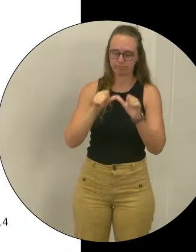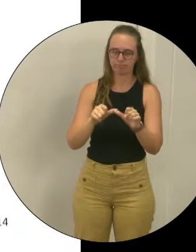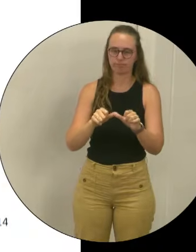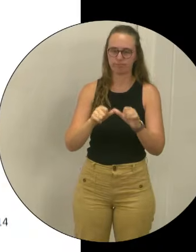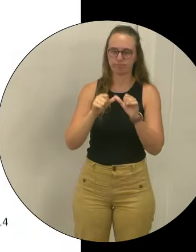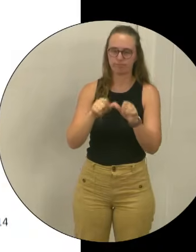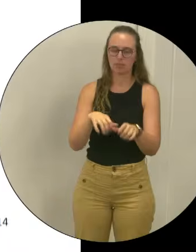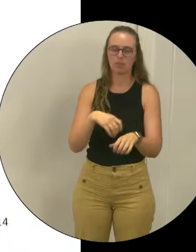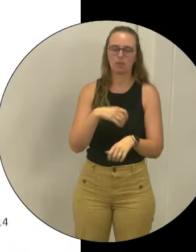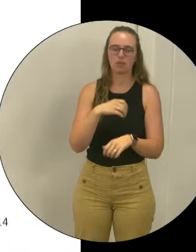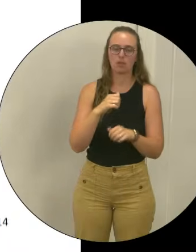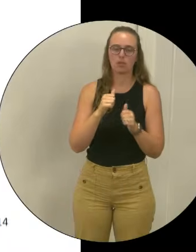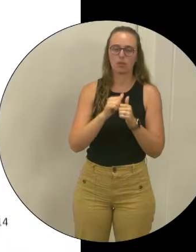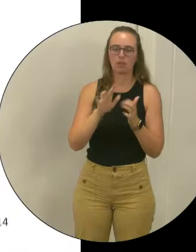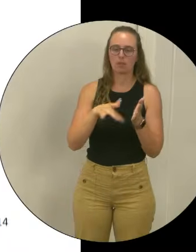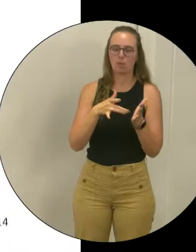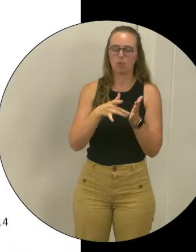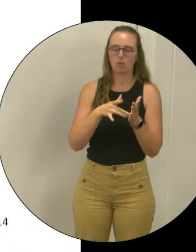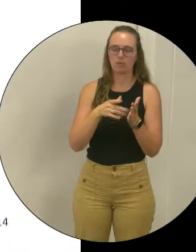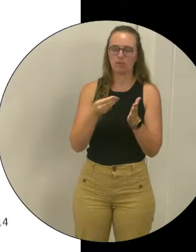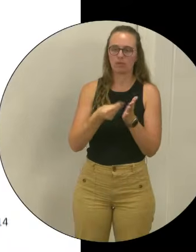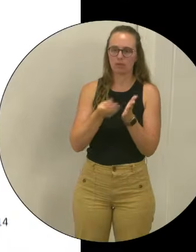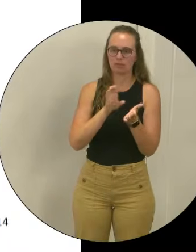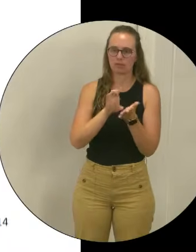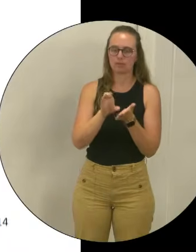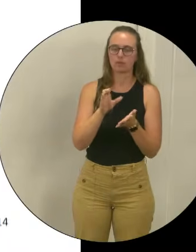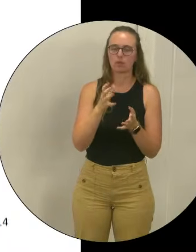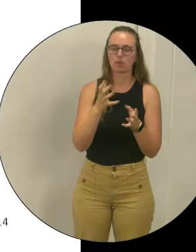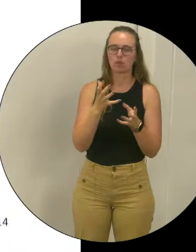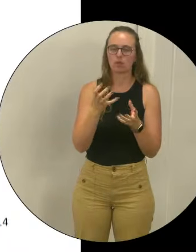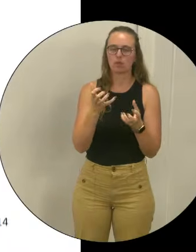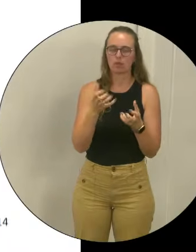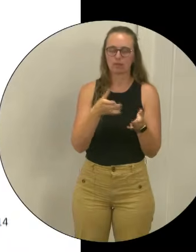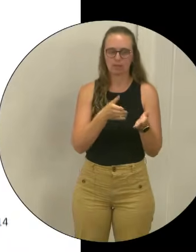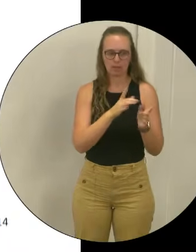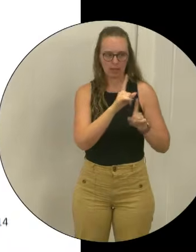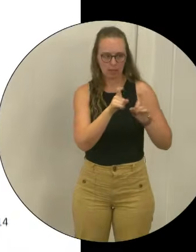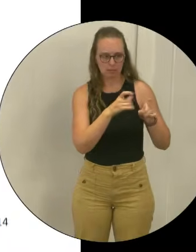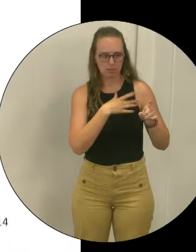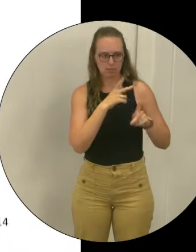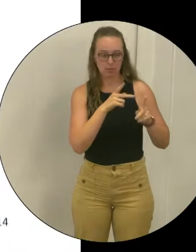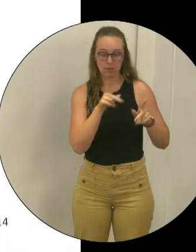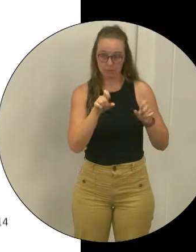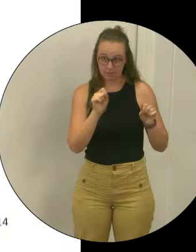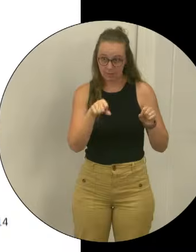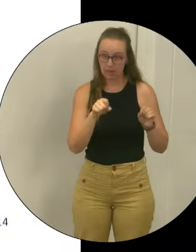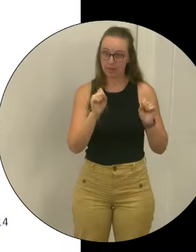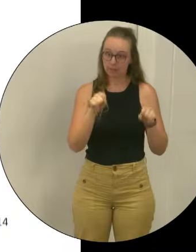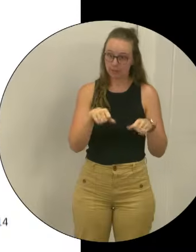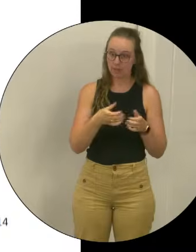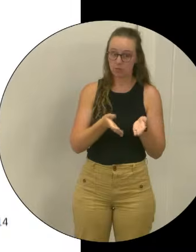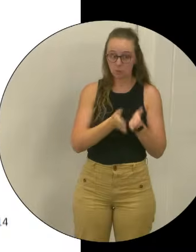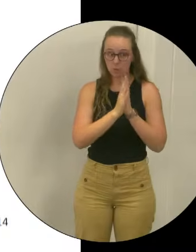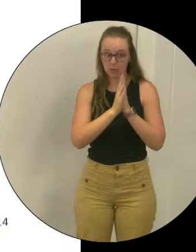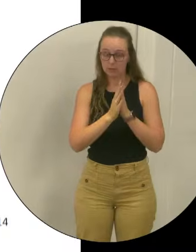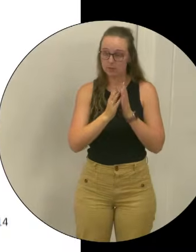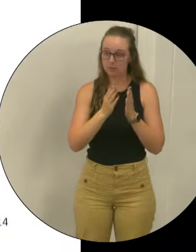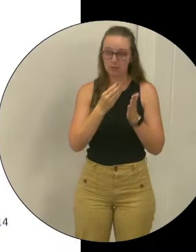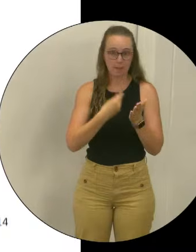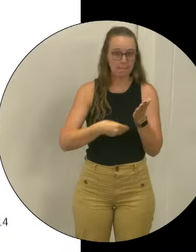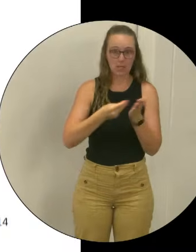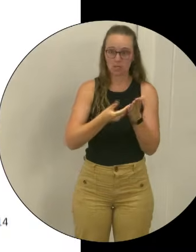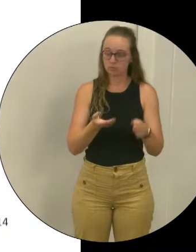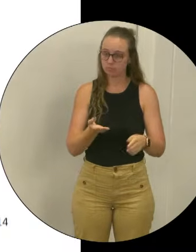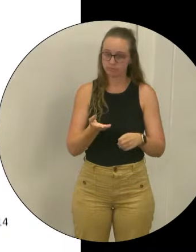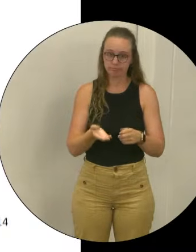the people-centered funding. And so I just want to tell my colleagues that yeah, we could keep saying we want additional funding,